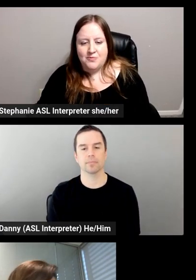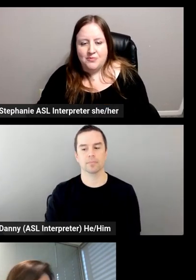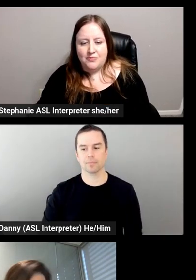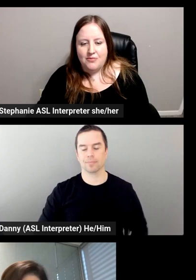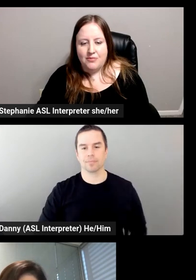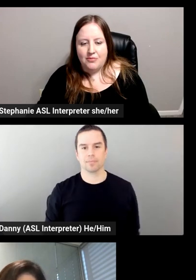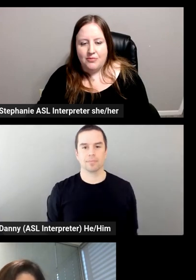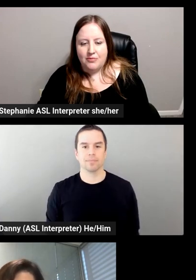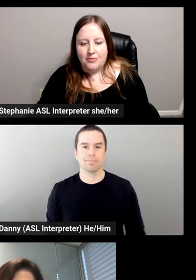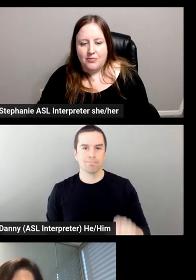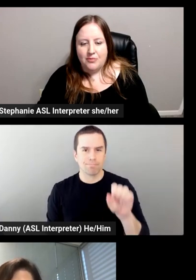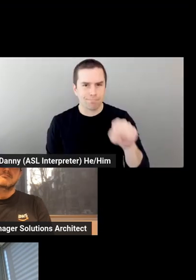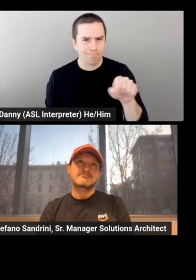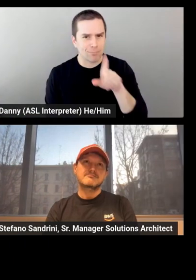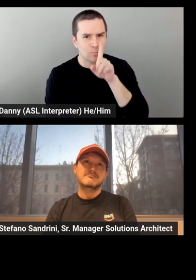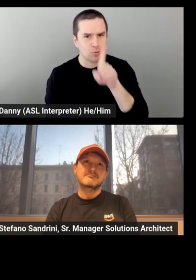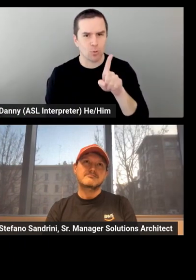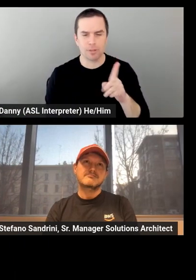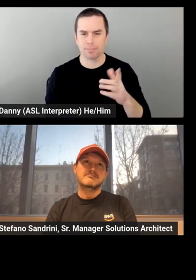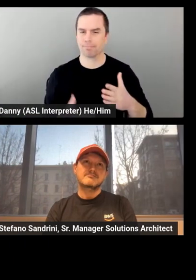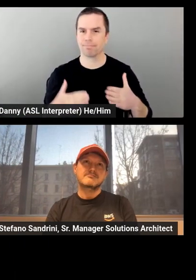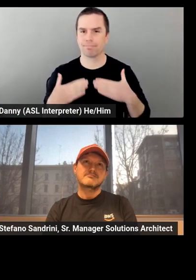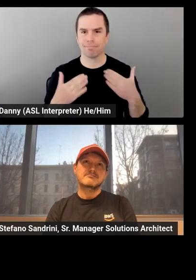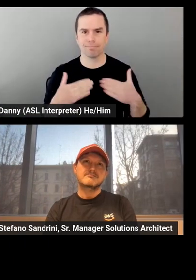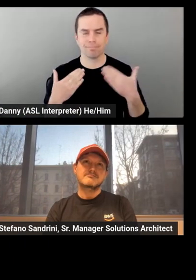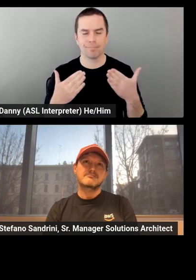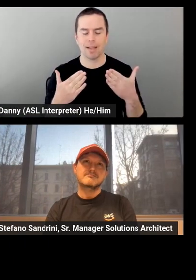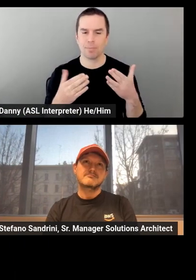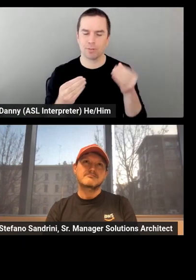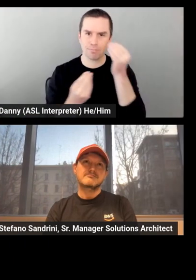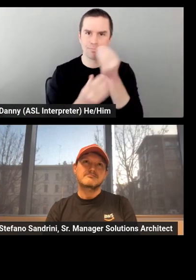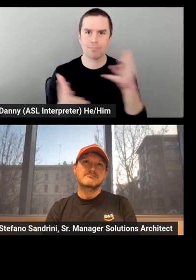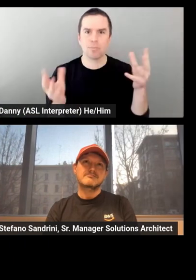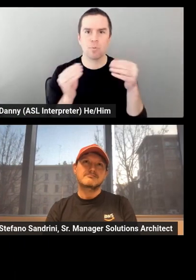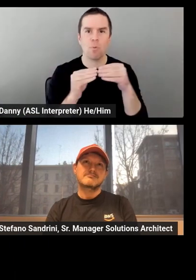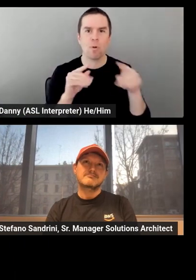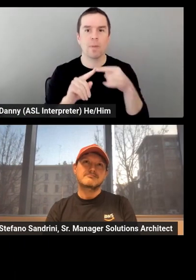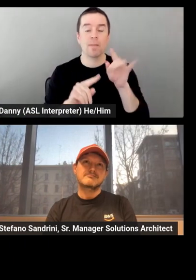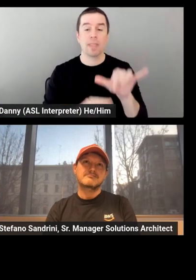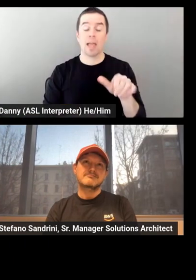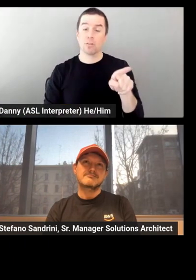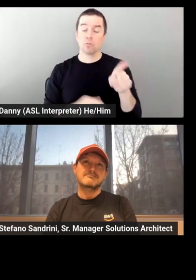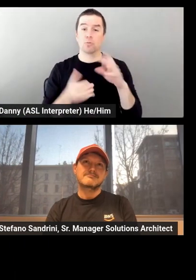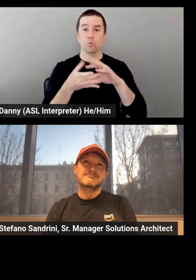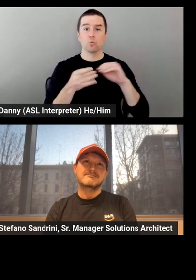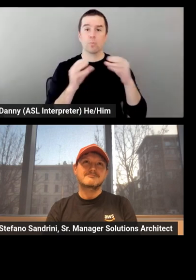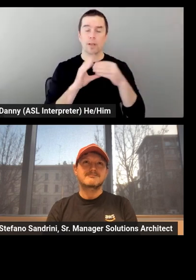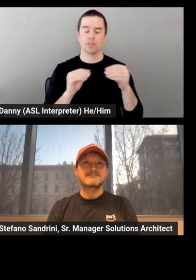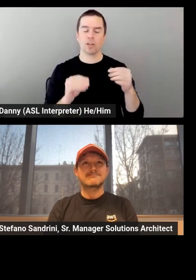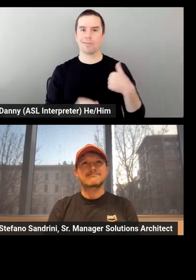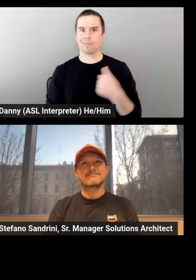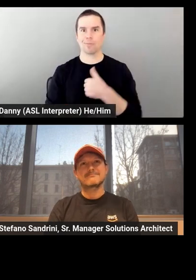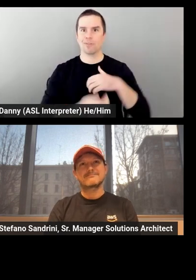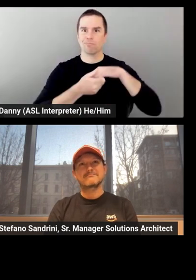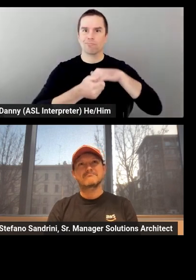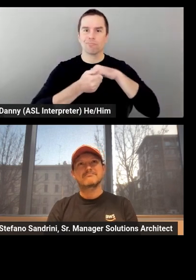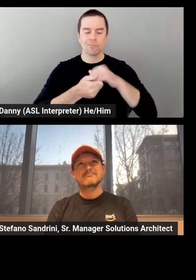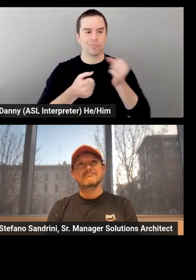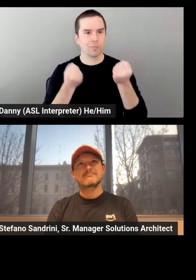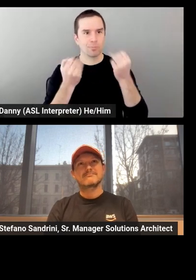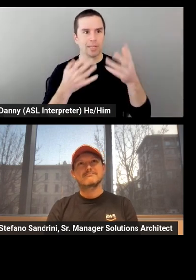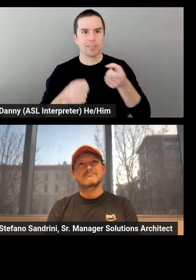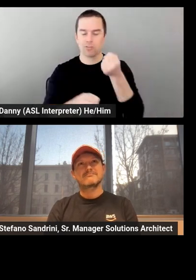Yeah, sure. I will be more than happy to do that because, as you mentioned, we have been partners for a lot of years, actually. We have been working,